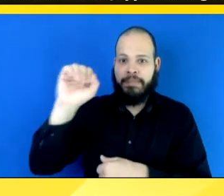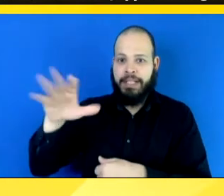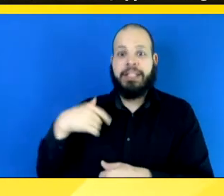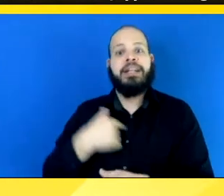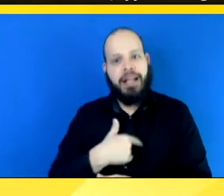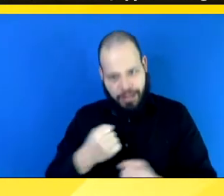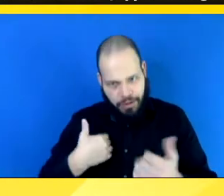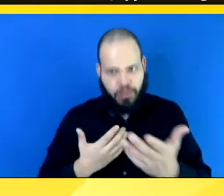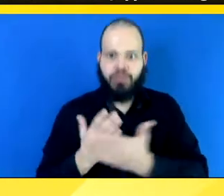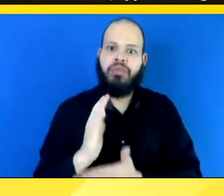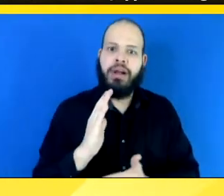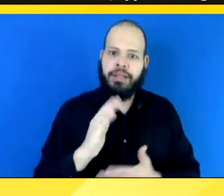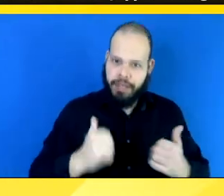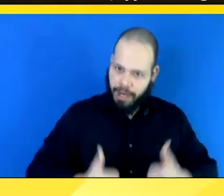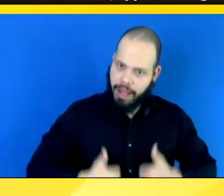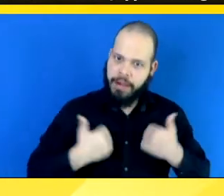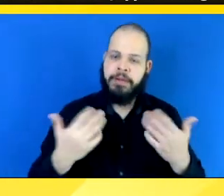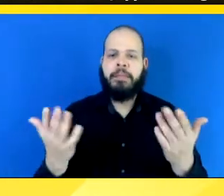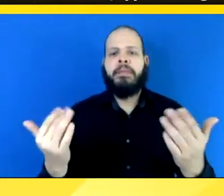this.